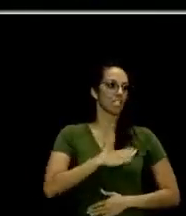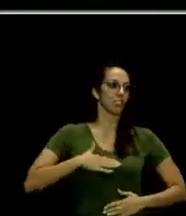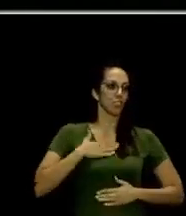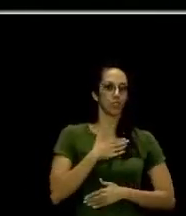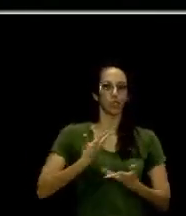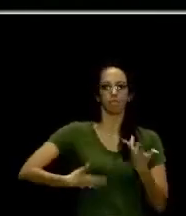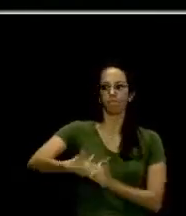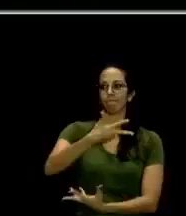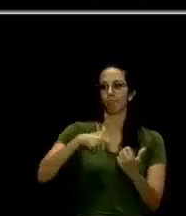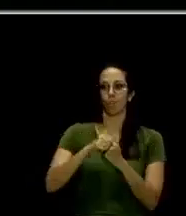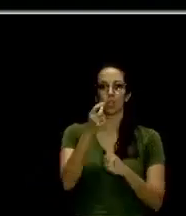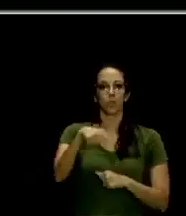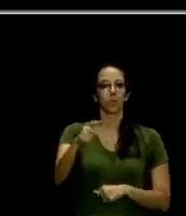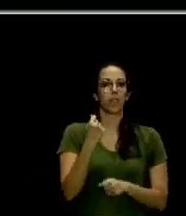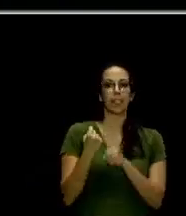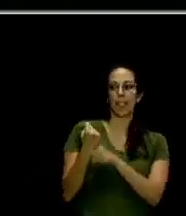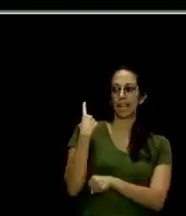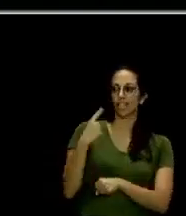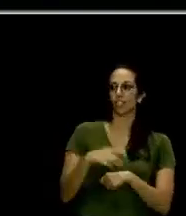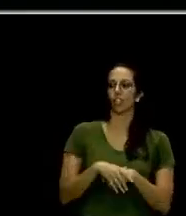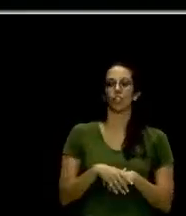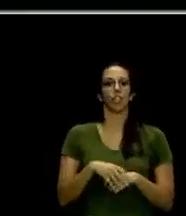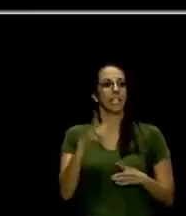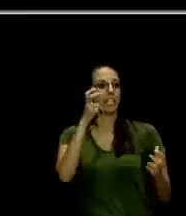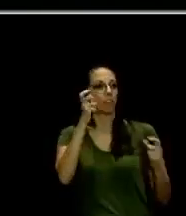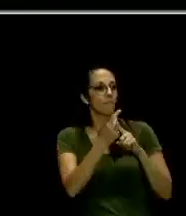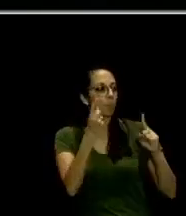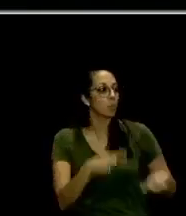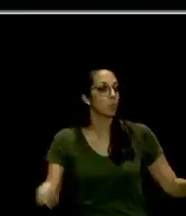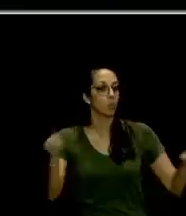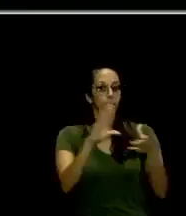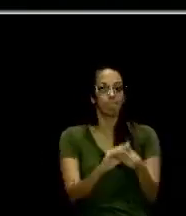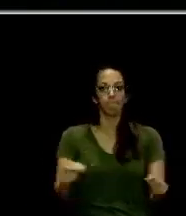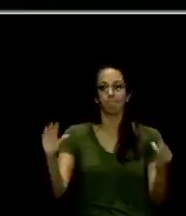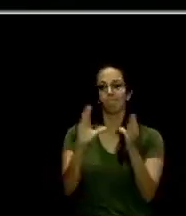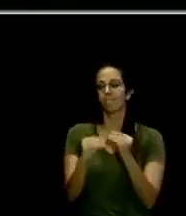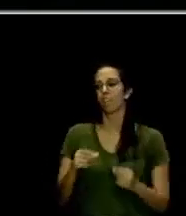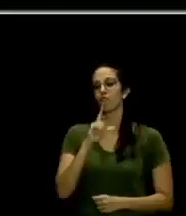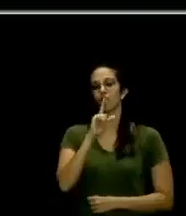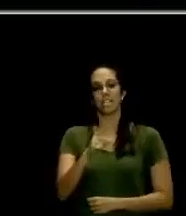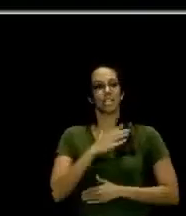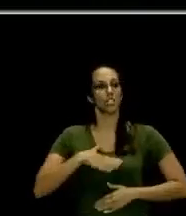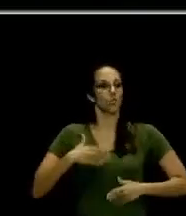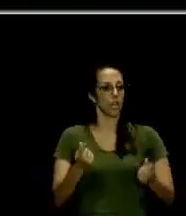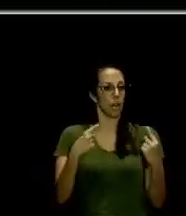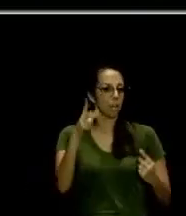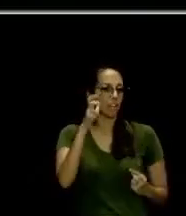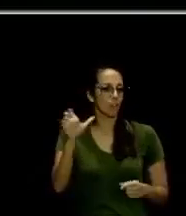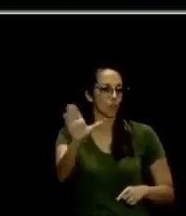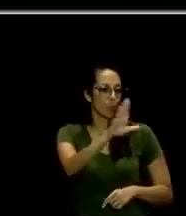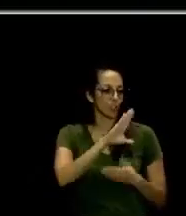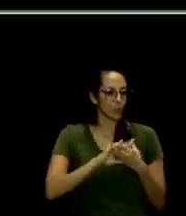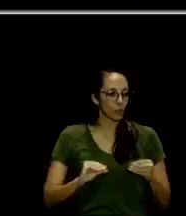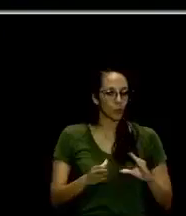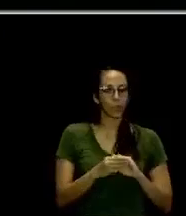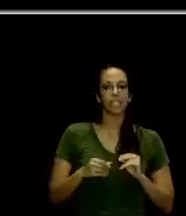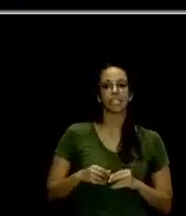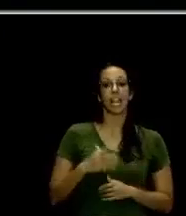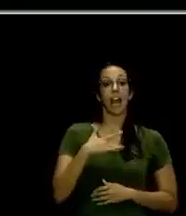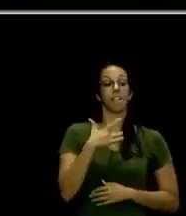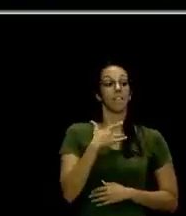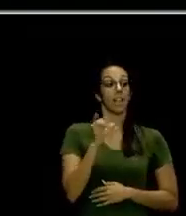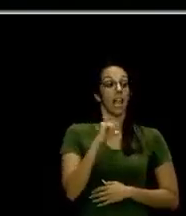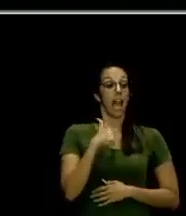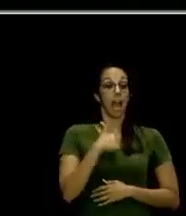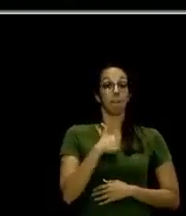all last year, hearing from you all. It's one of the reasons I really enjoy coming. I feel I am able